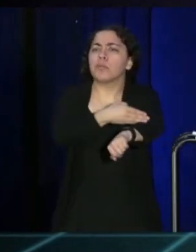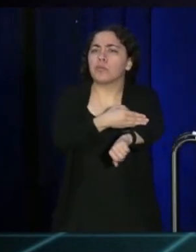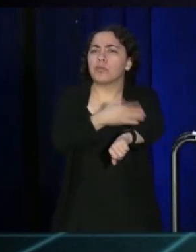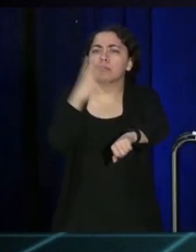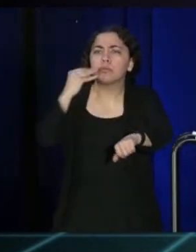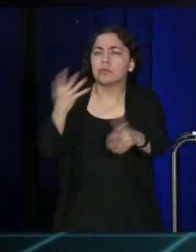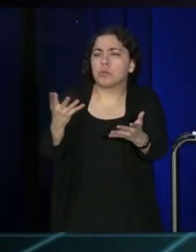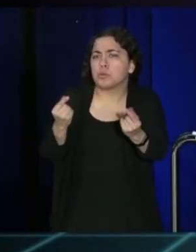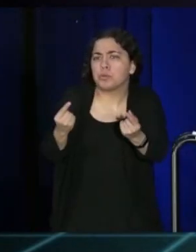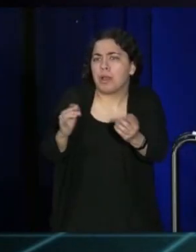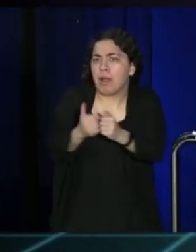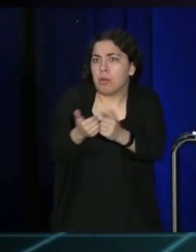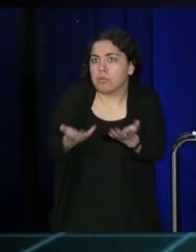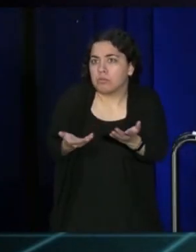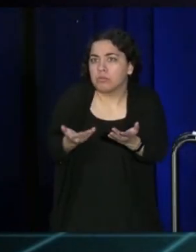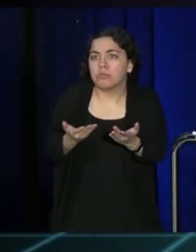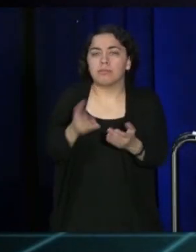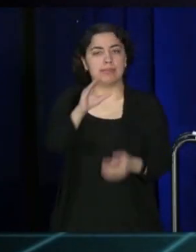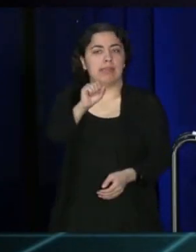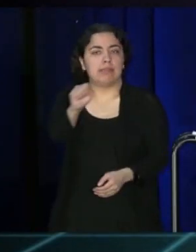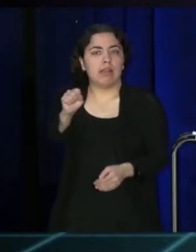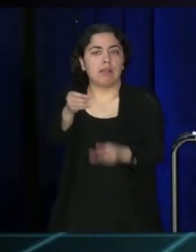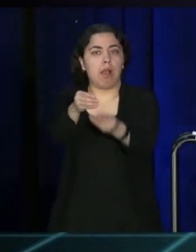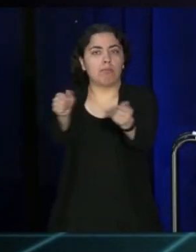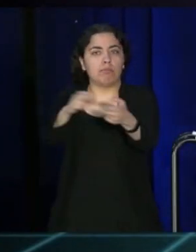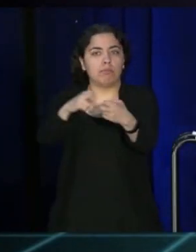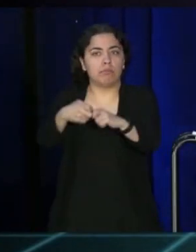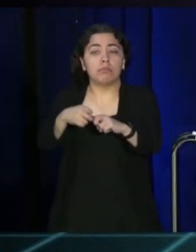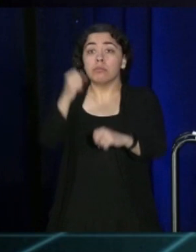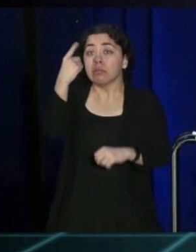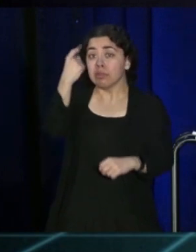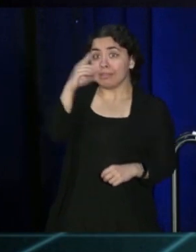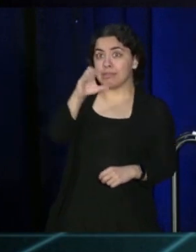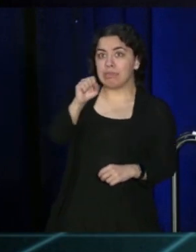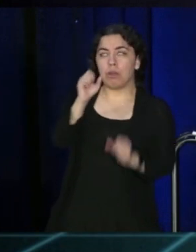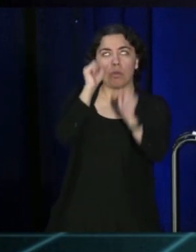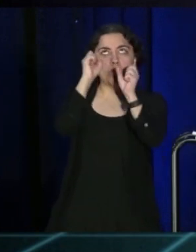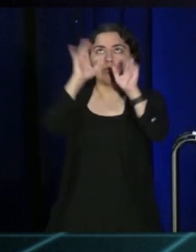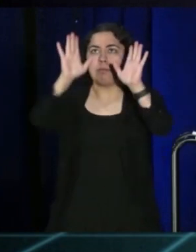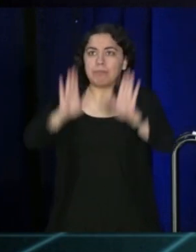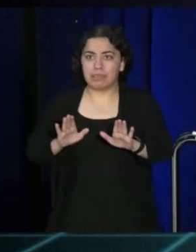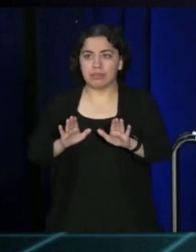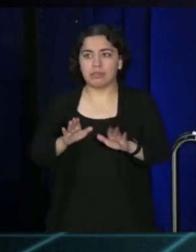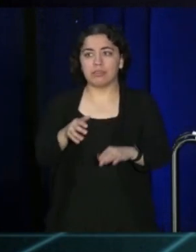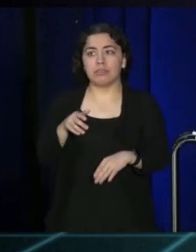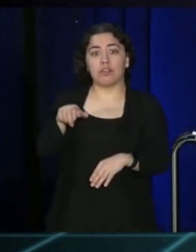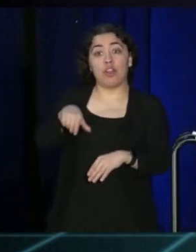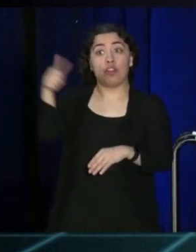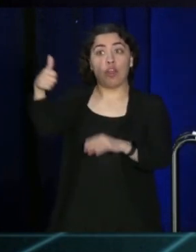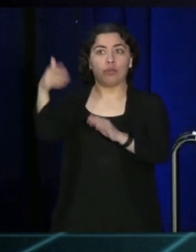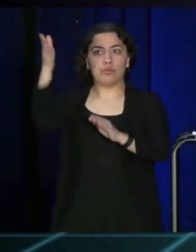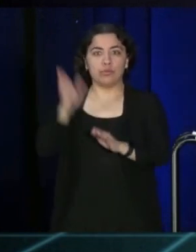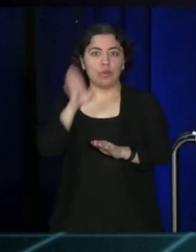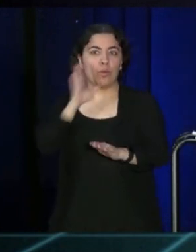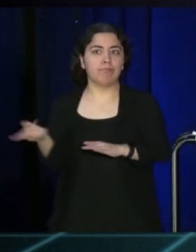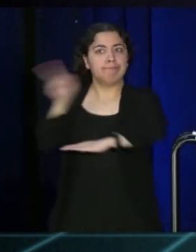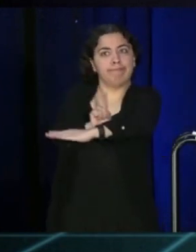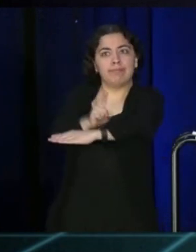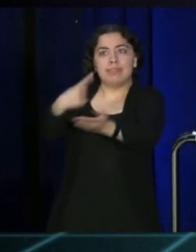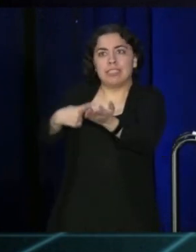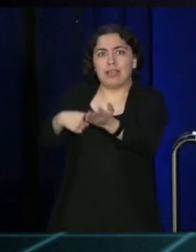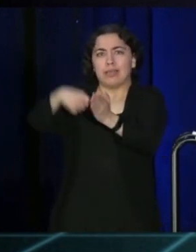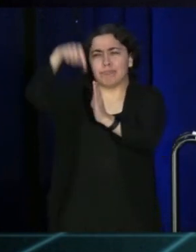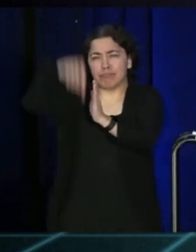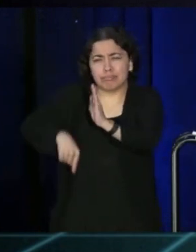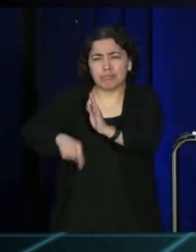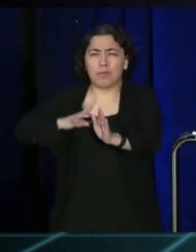make CSS solve the problem. Again, CSS is amazing. Yoon is going to talk to us later about all the really cool things that we have from CSS